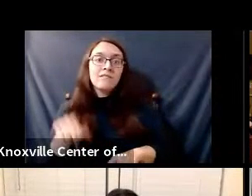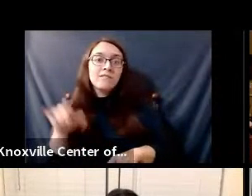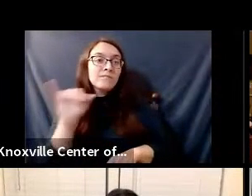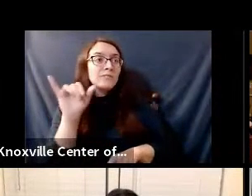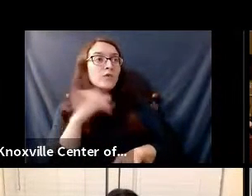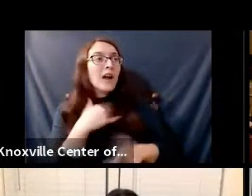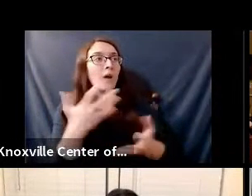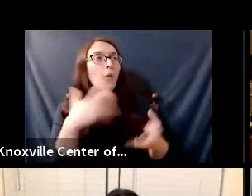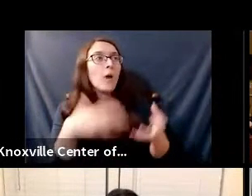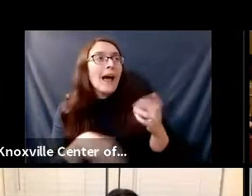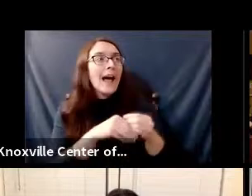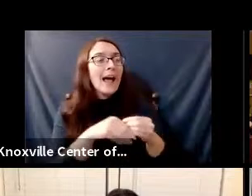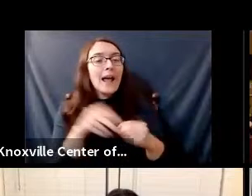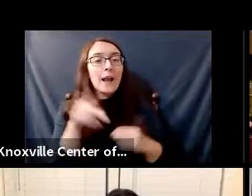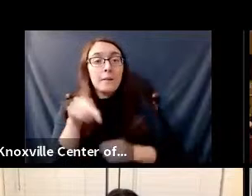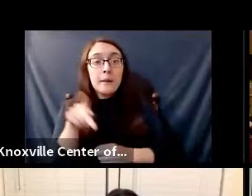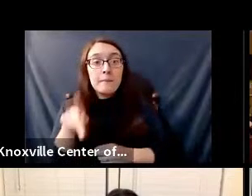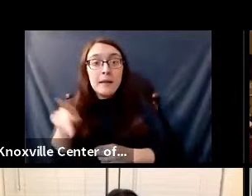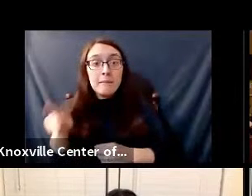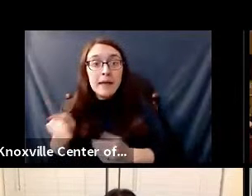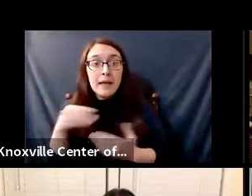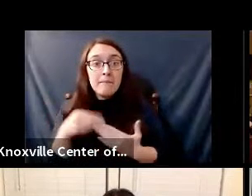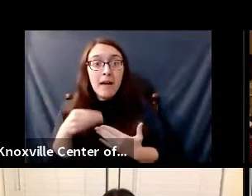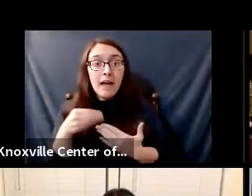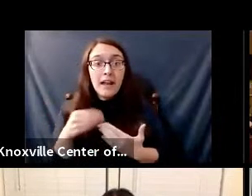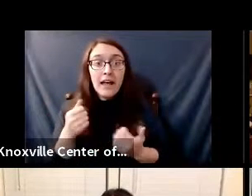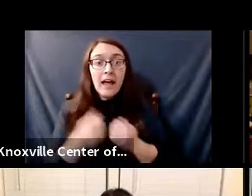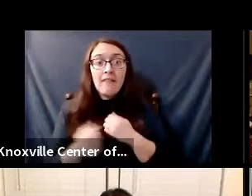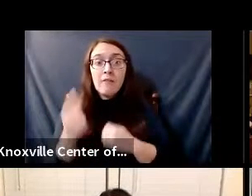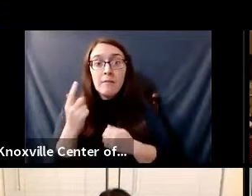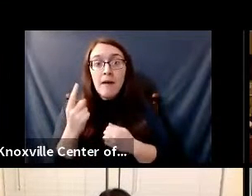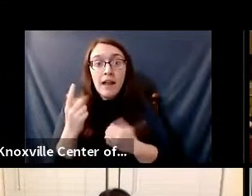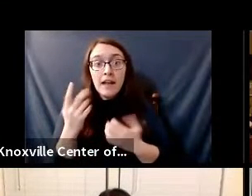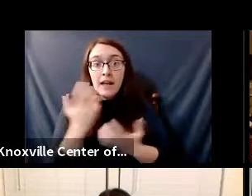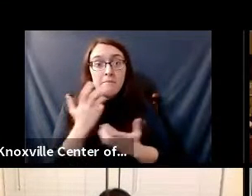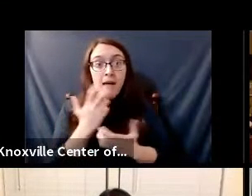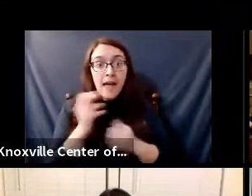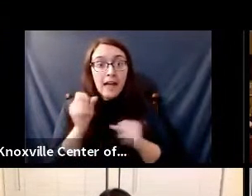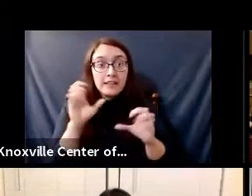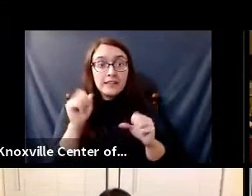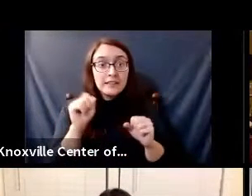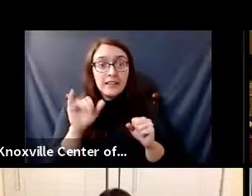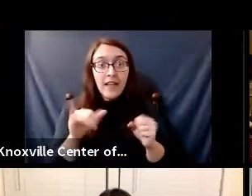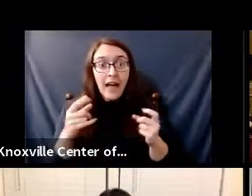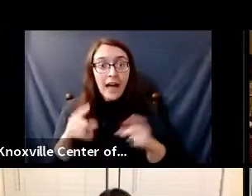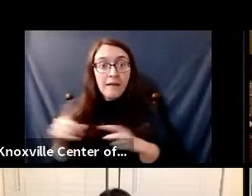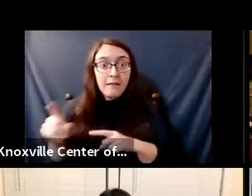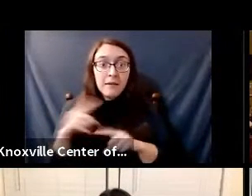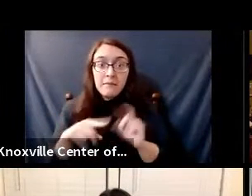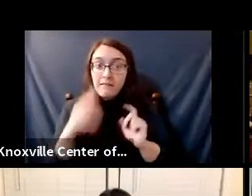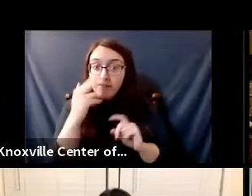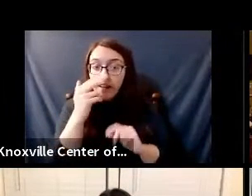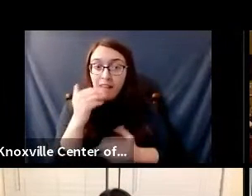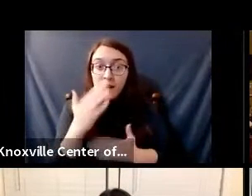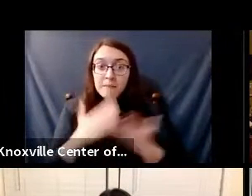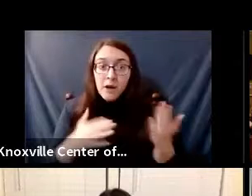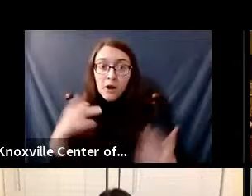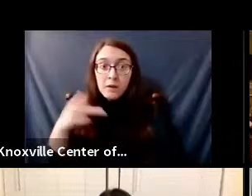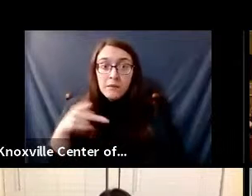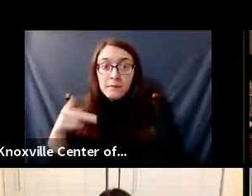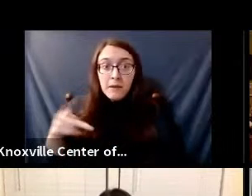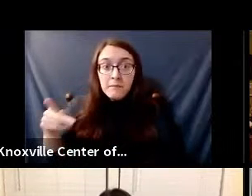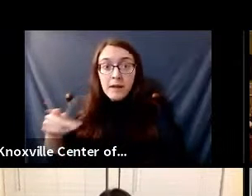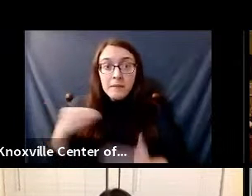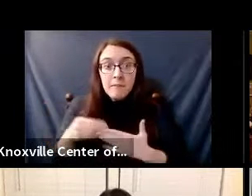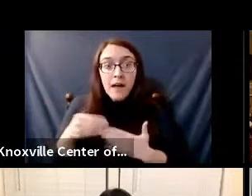We mentioned PPP money and everybody is amazed that it happened. The funny part of PPP money is that we